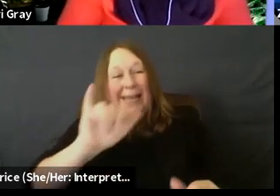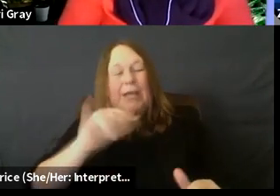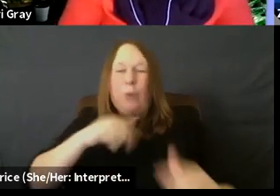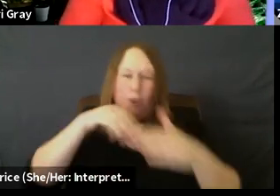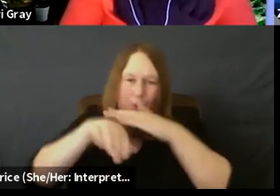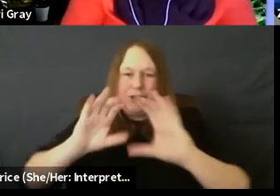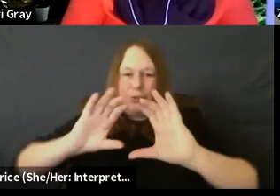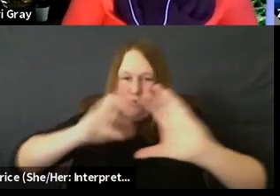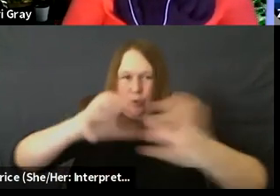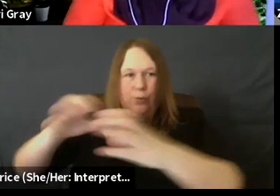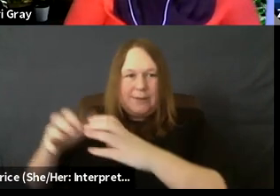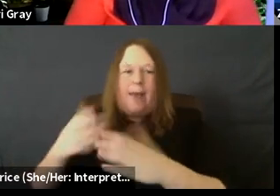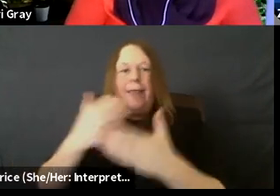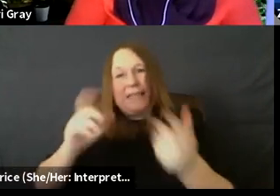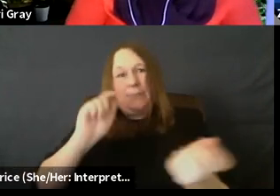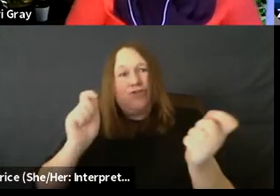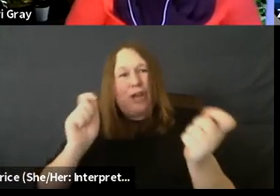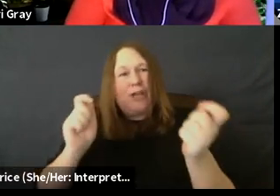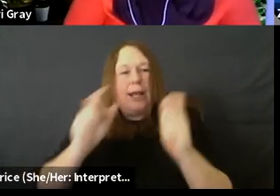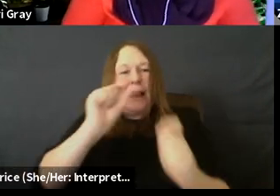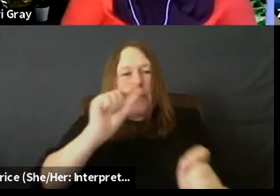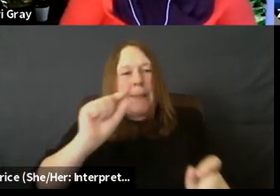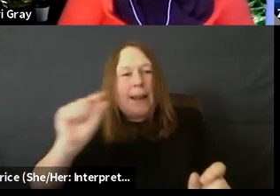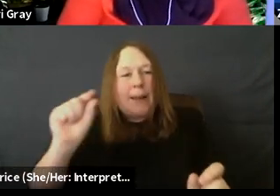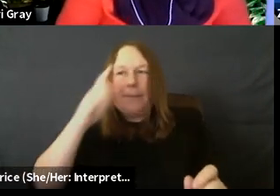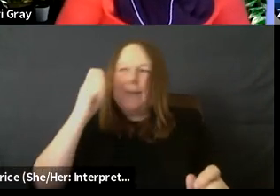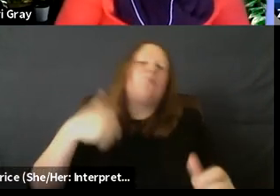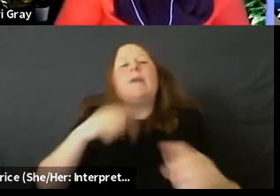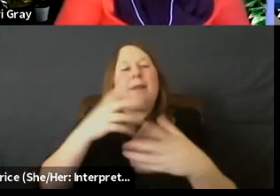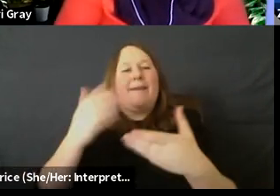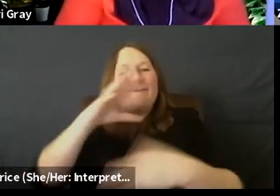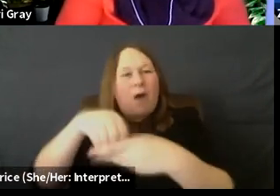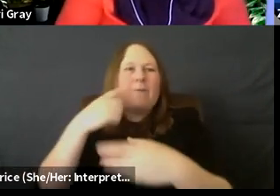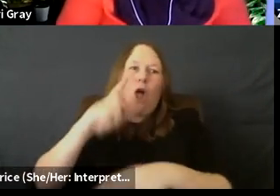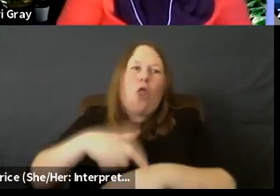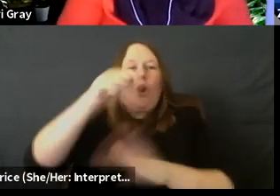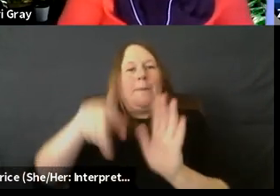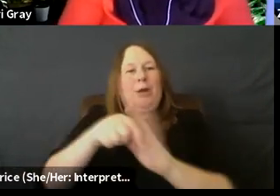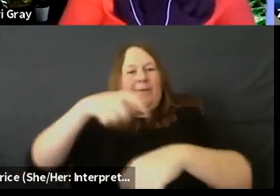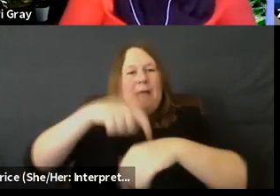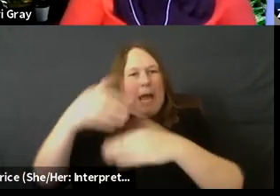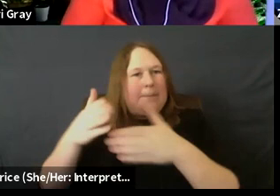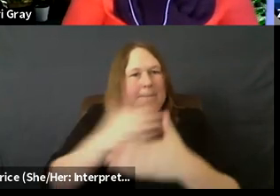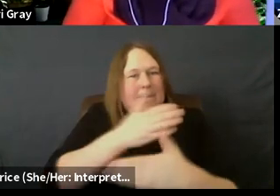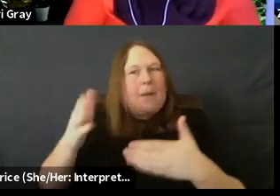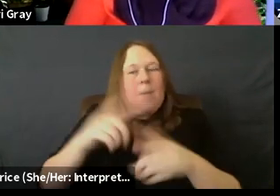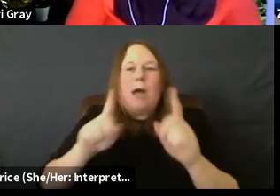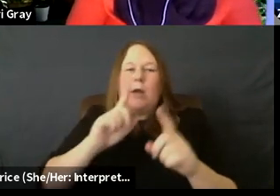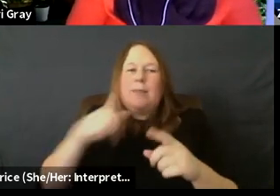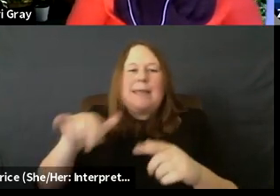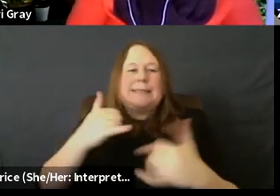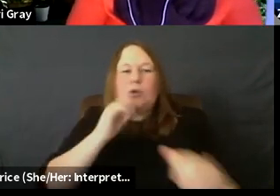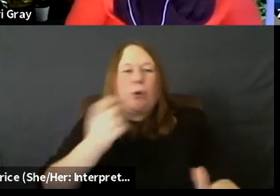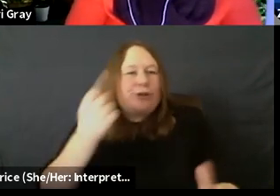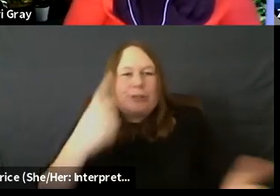these groups, things have been changing a little bit because we've been involved for a longer period of time, but they still don't